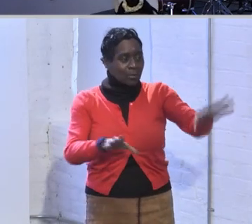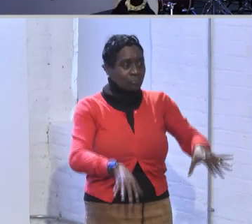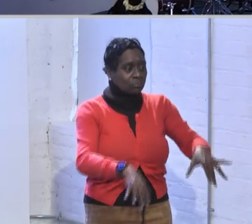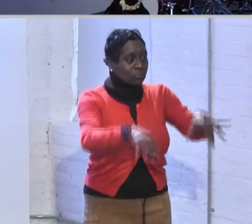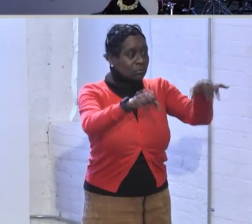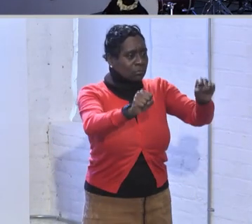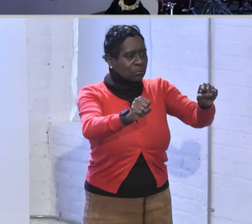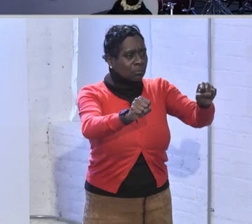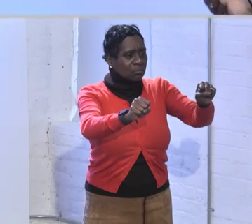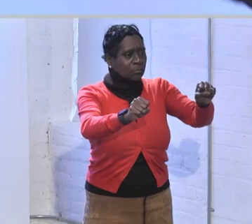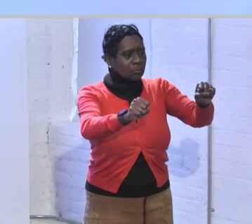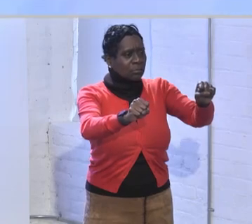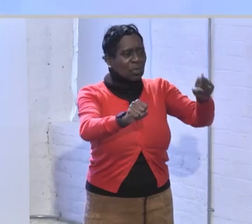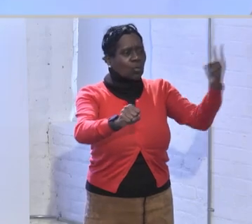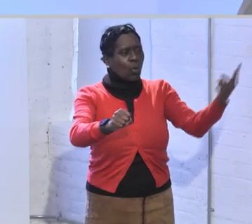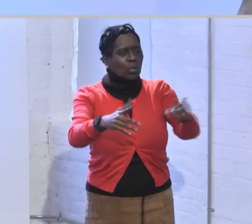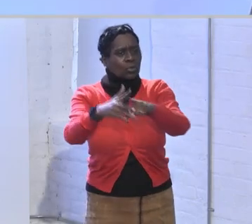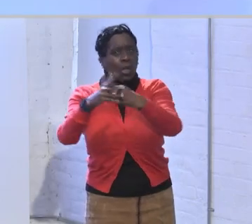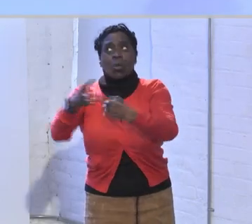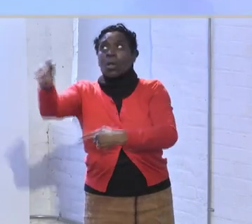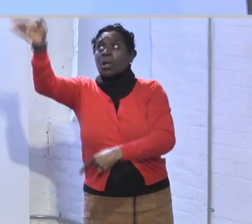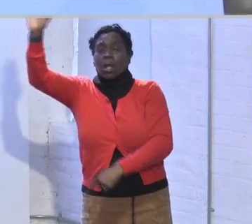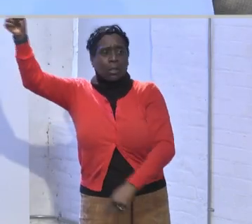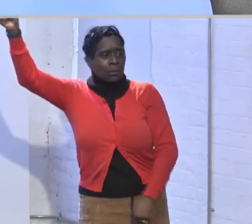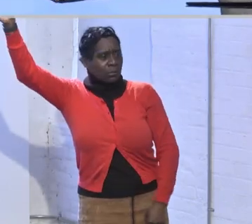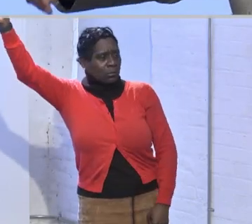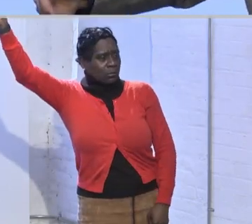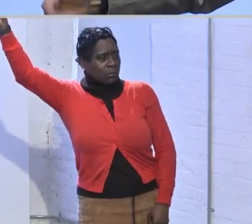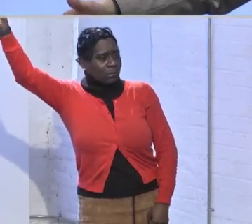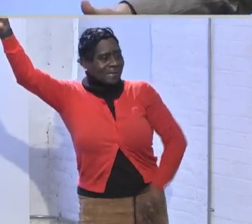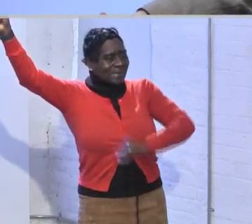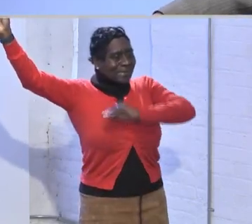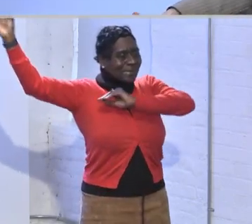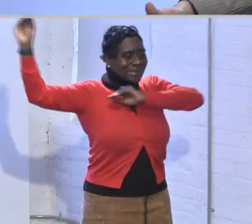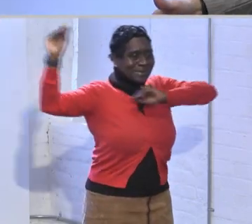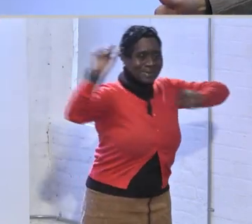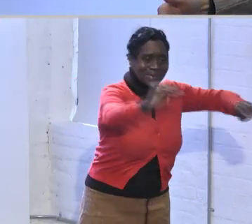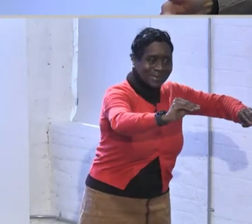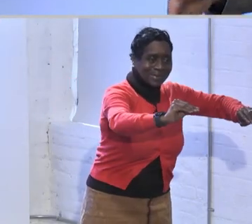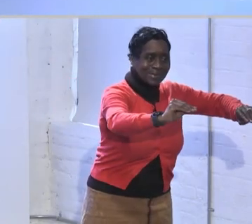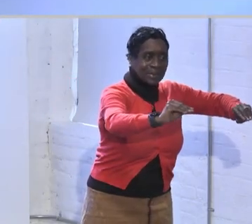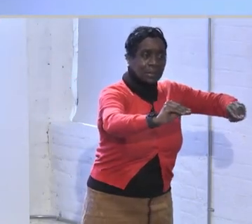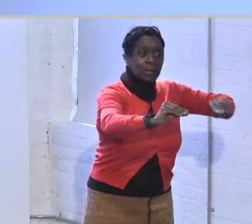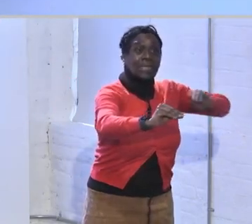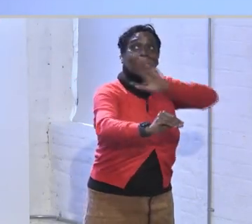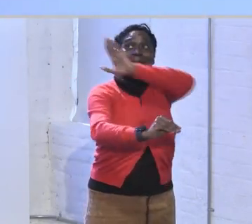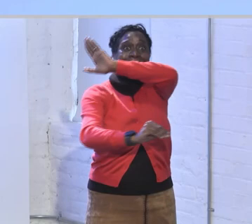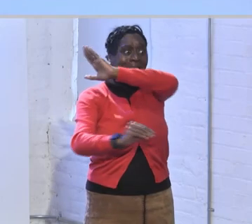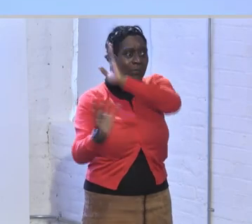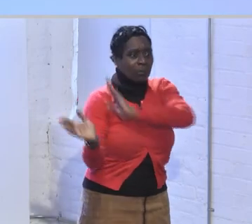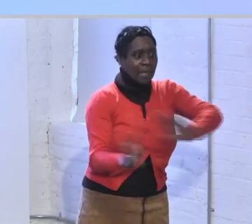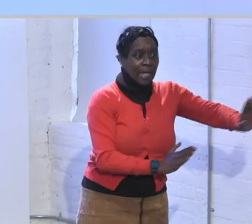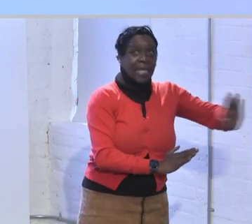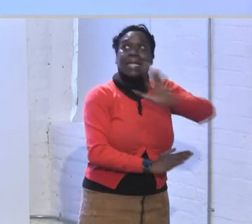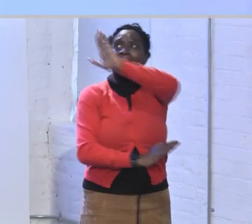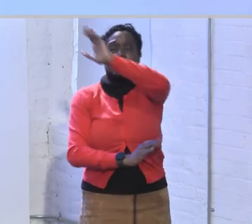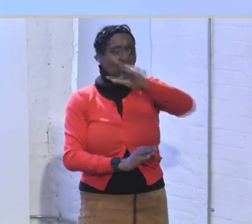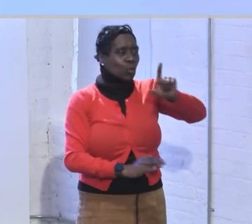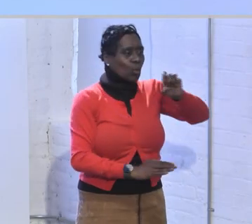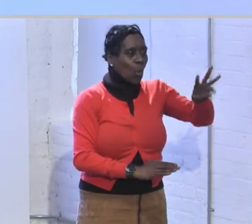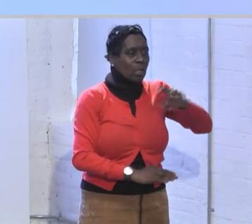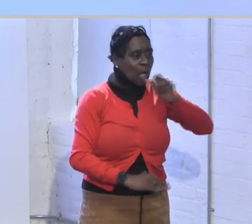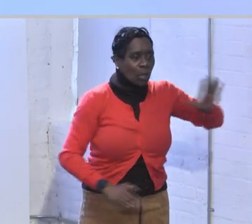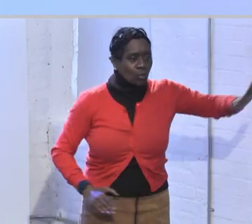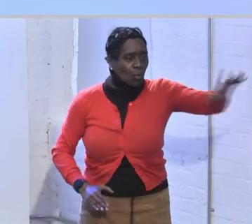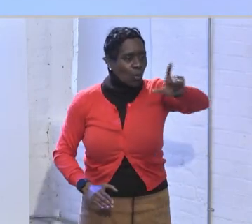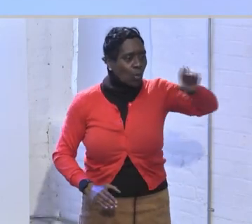so it always starts with God, and it always starts with teaching God's morality, God's moral law. That's